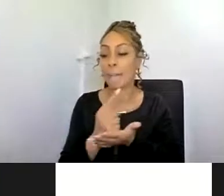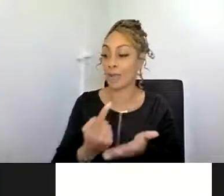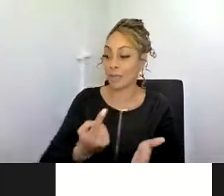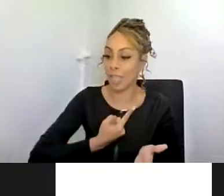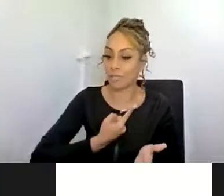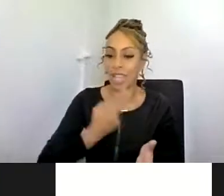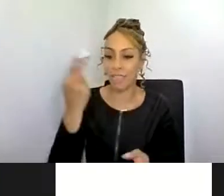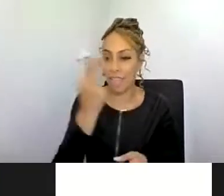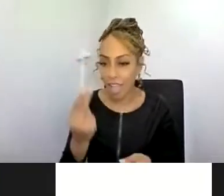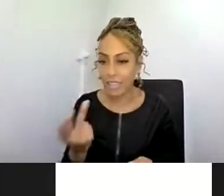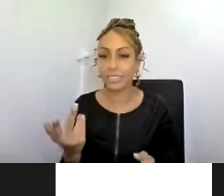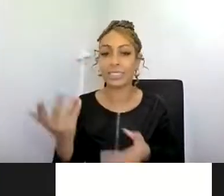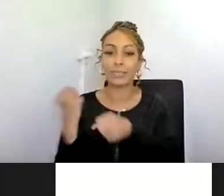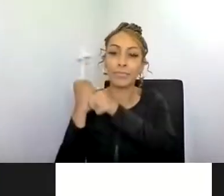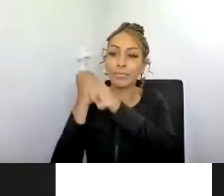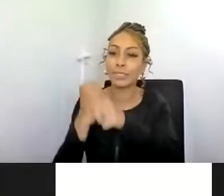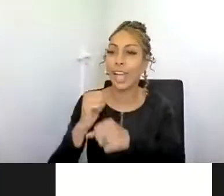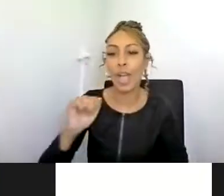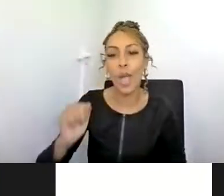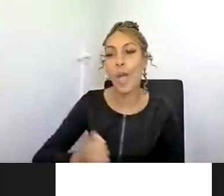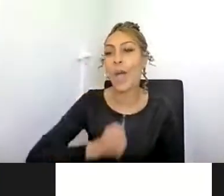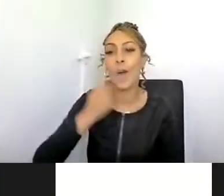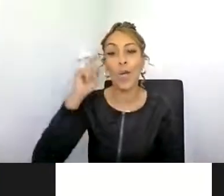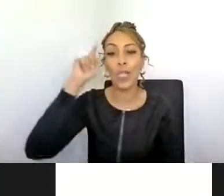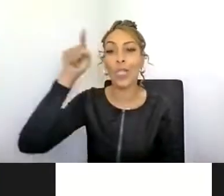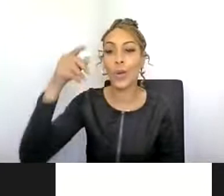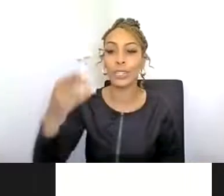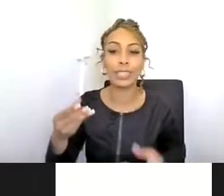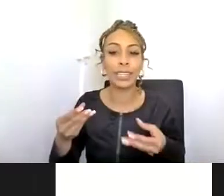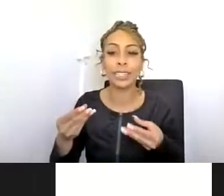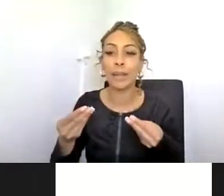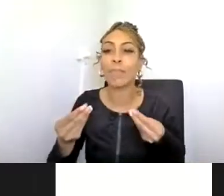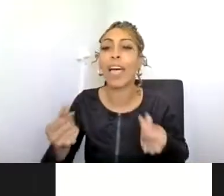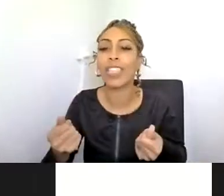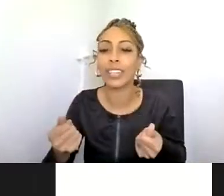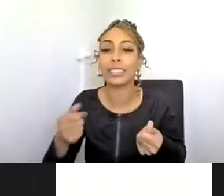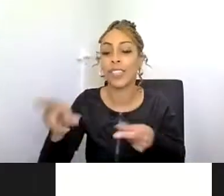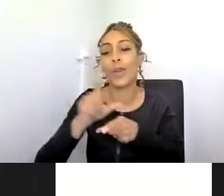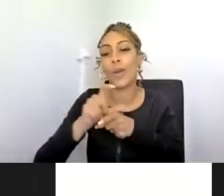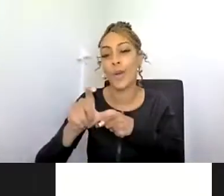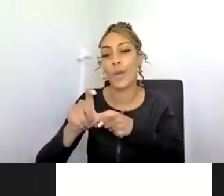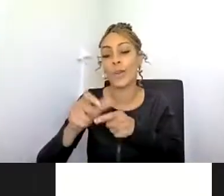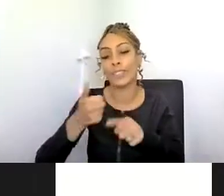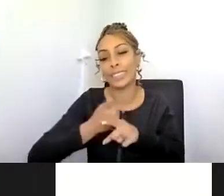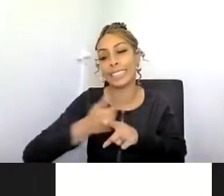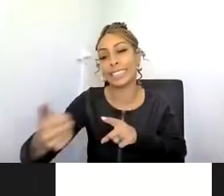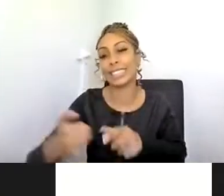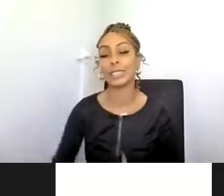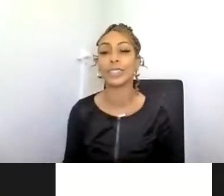artist bringing their own thoughts and methods to the course as well over those 6